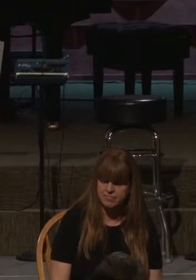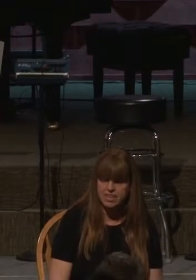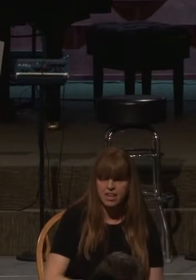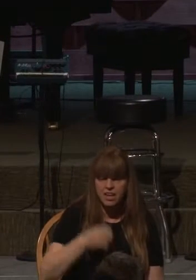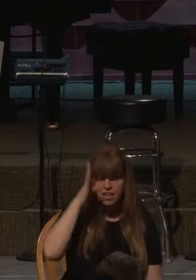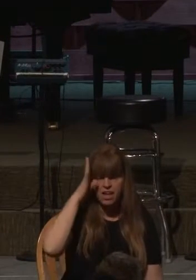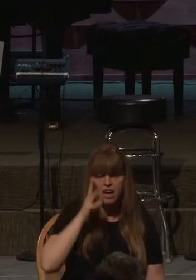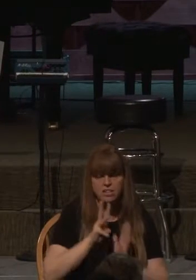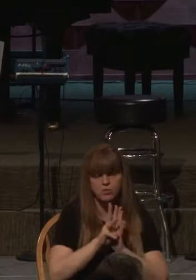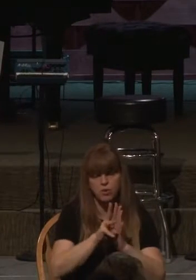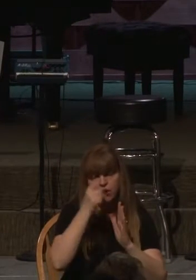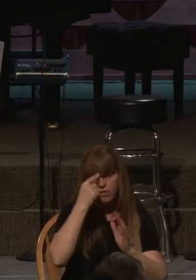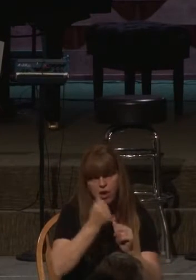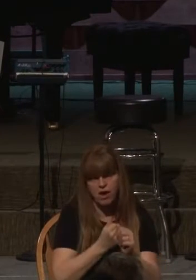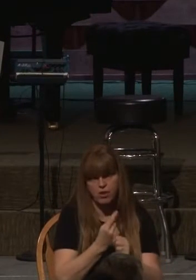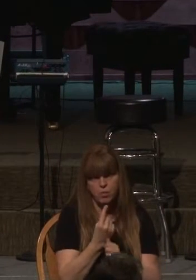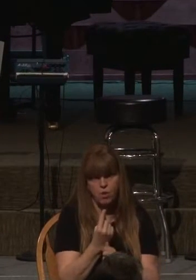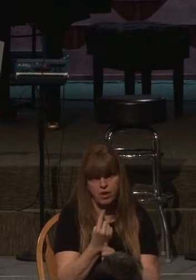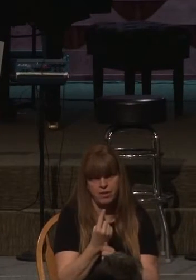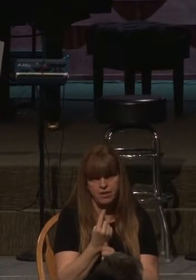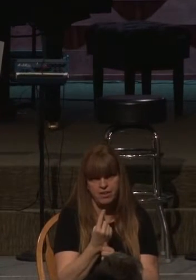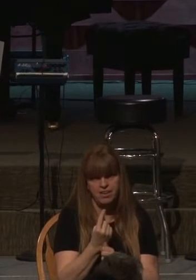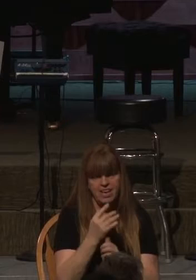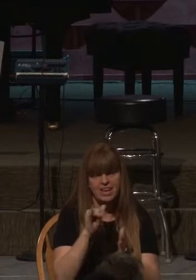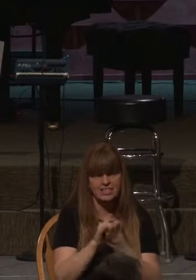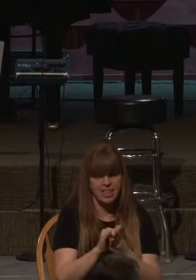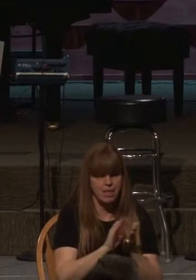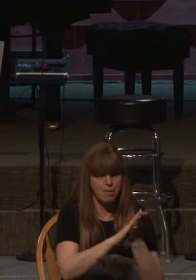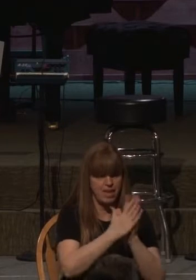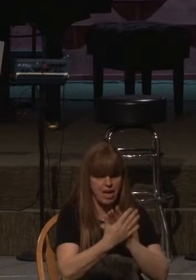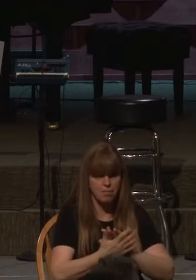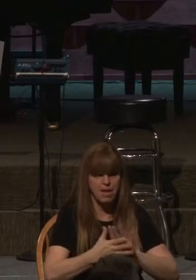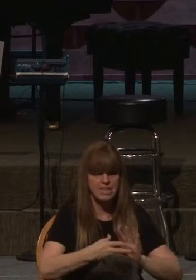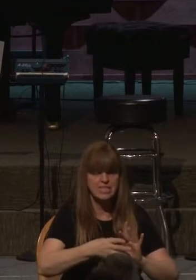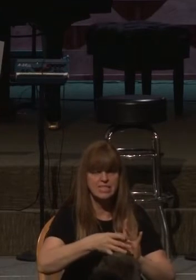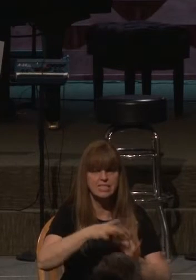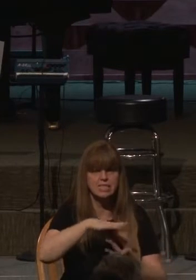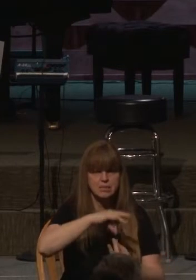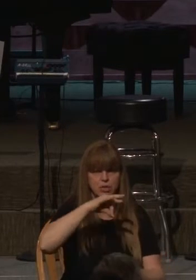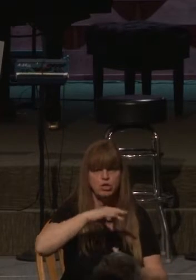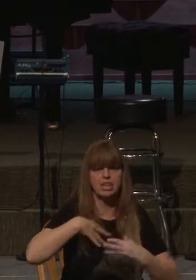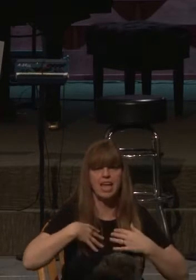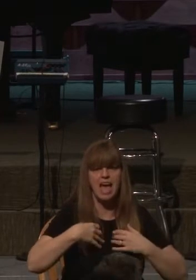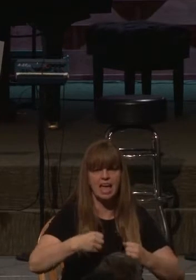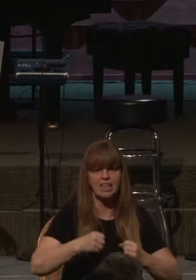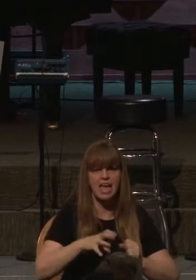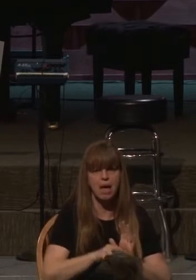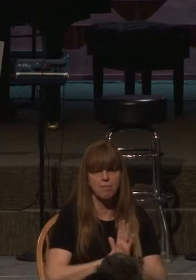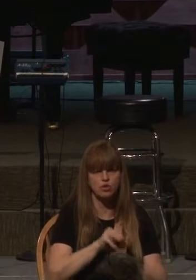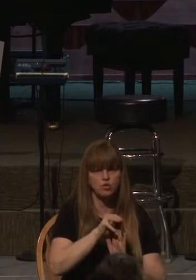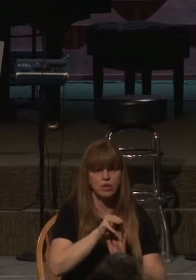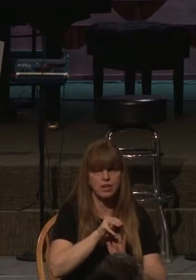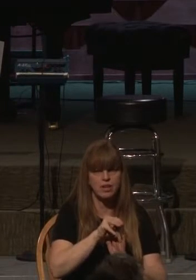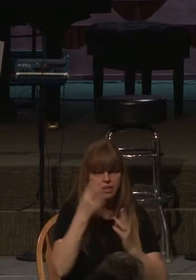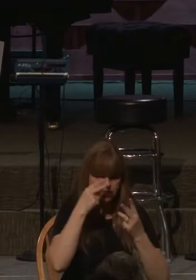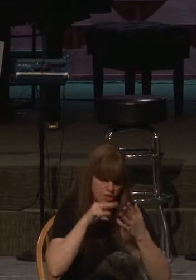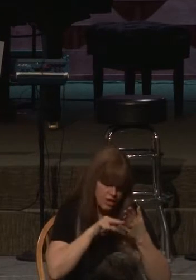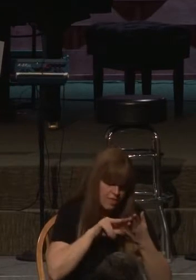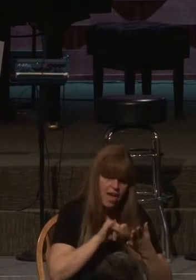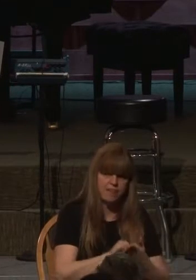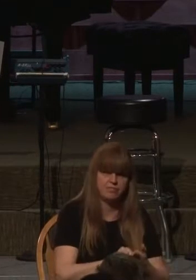God's will for every person that he saves is that they be spiritually healthy and maturing. Let's go through the passage to see